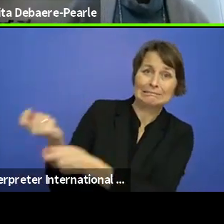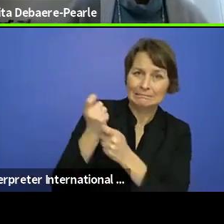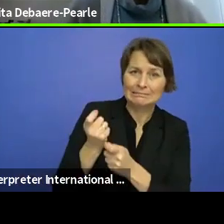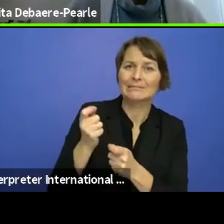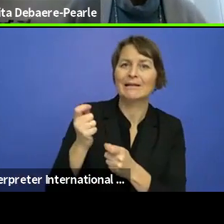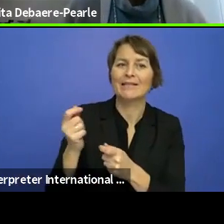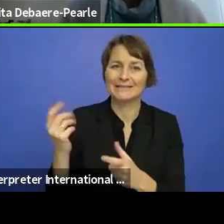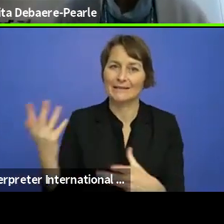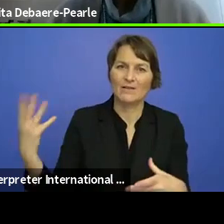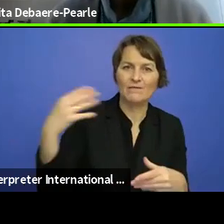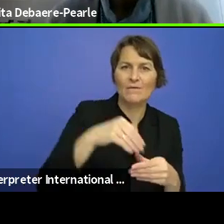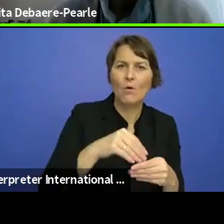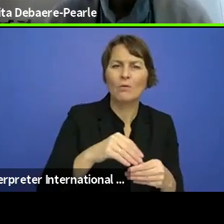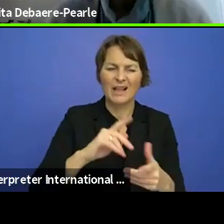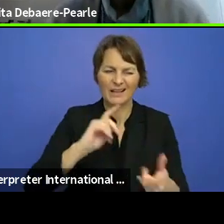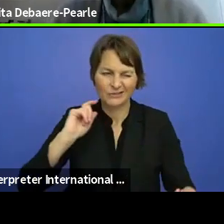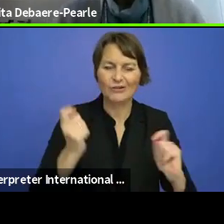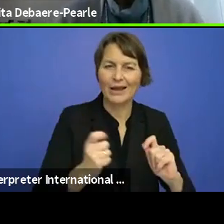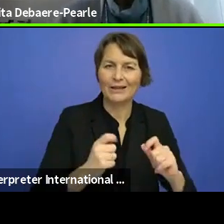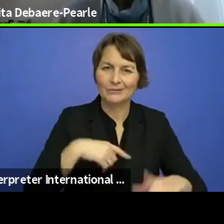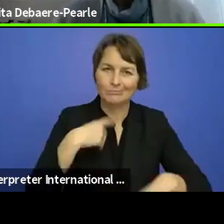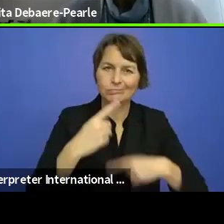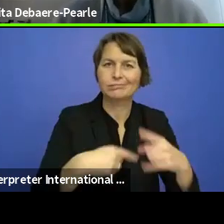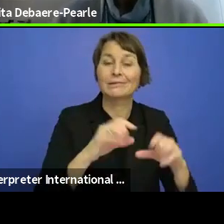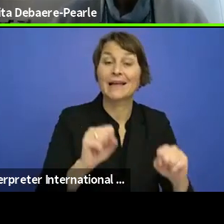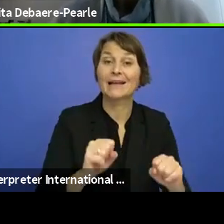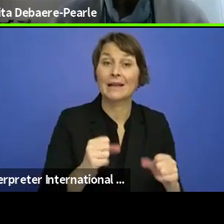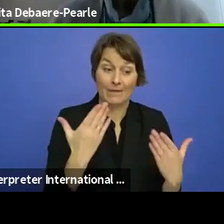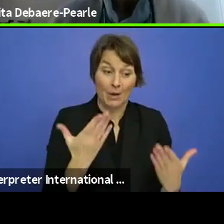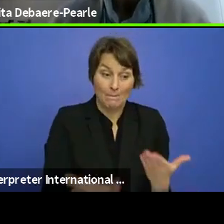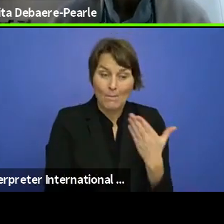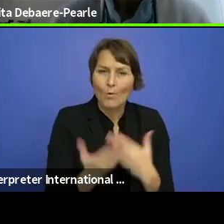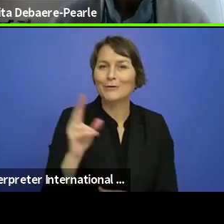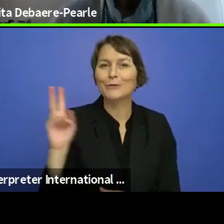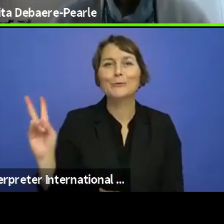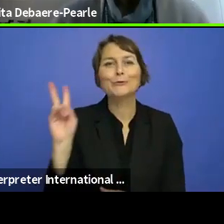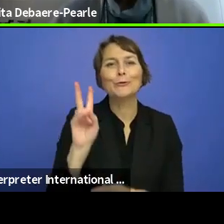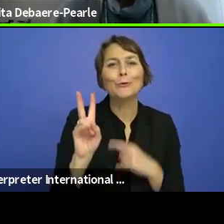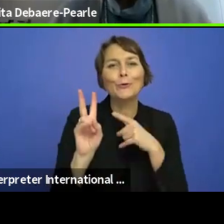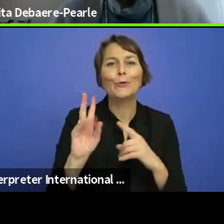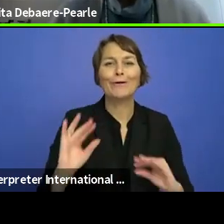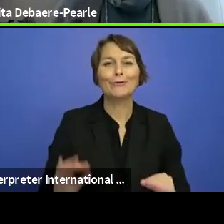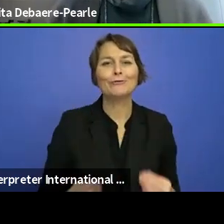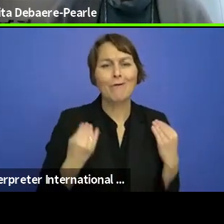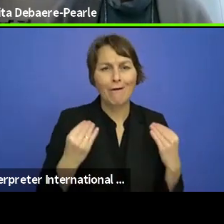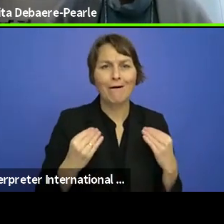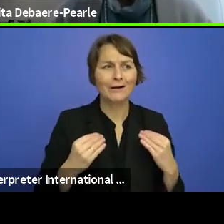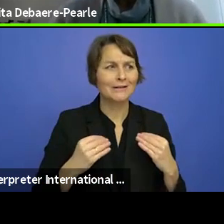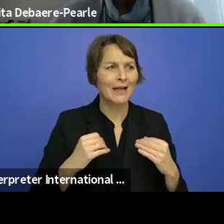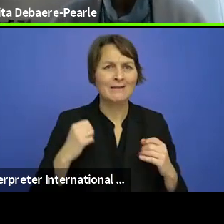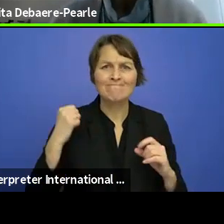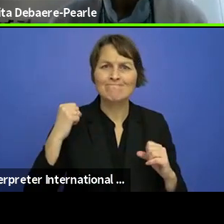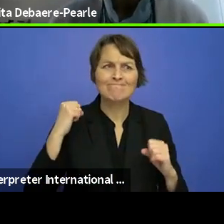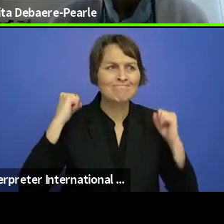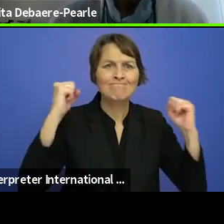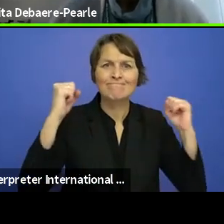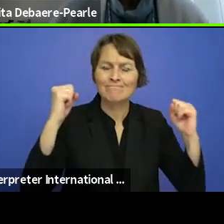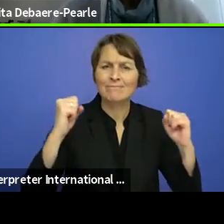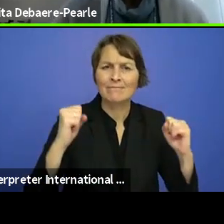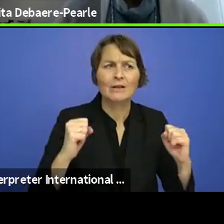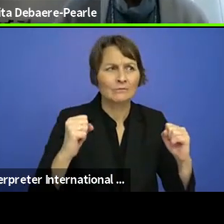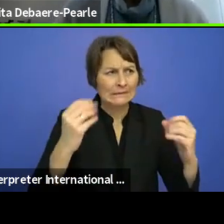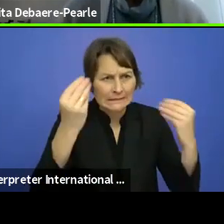from very young people, 15, 16 years old activists, who said how we, who told us how we can make